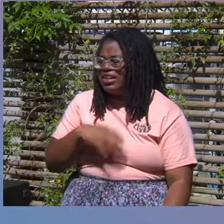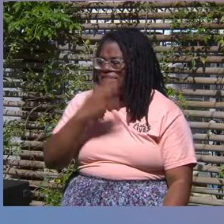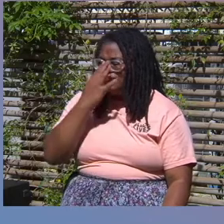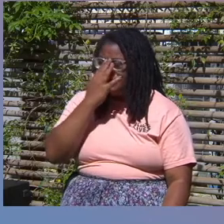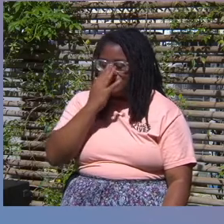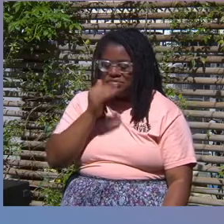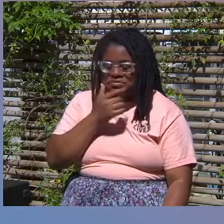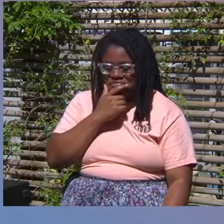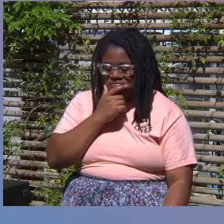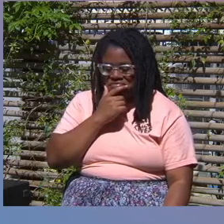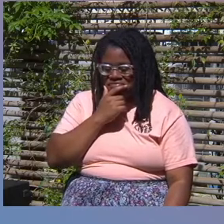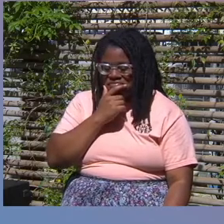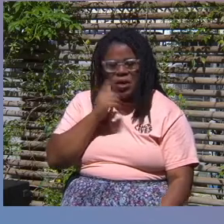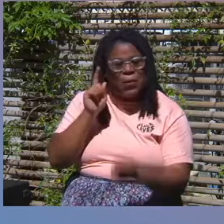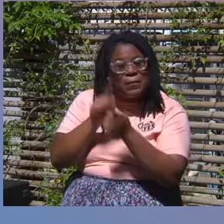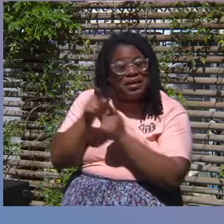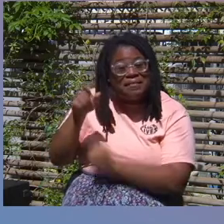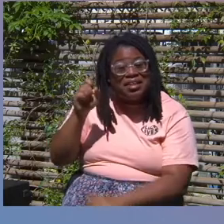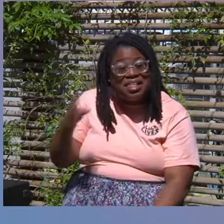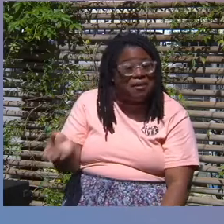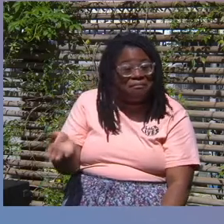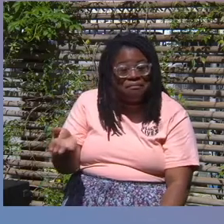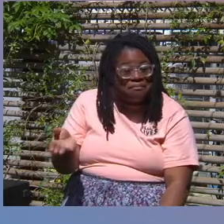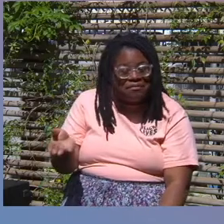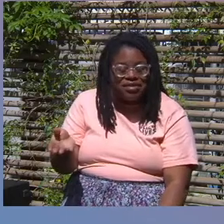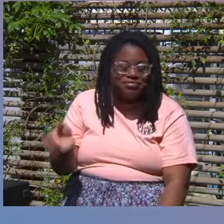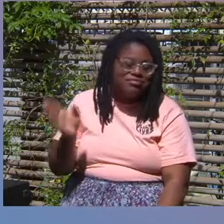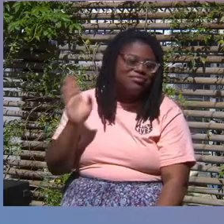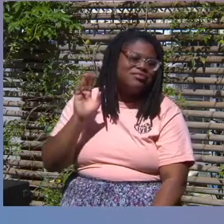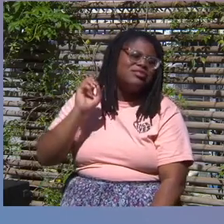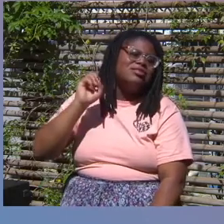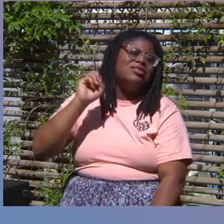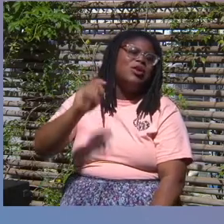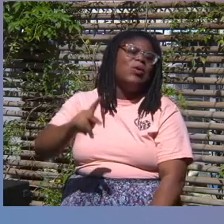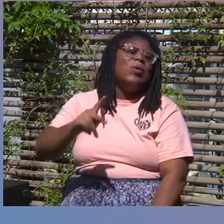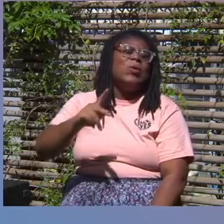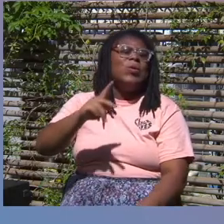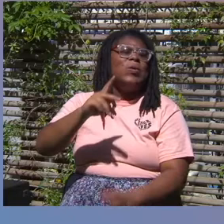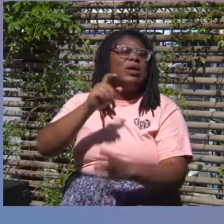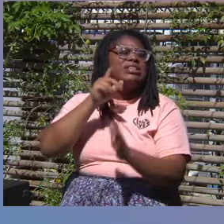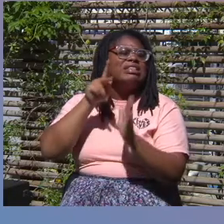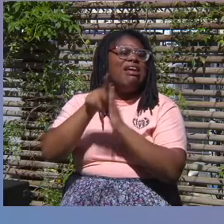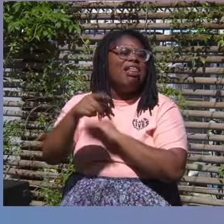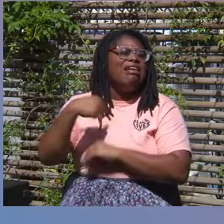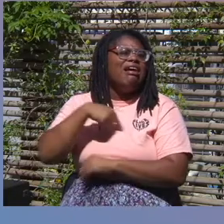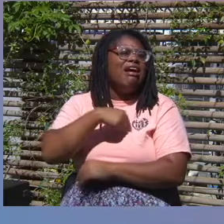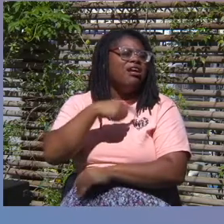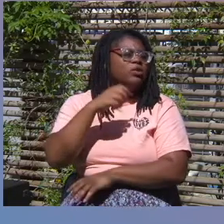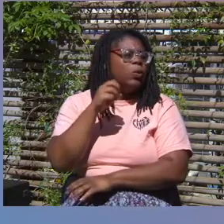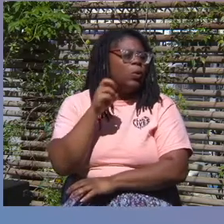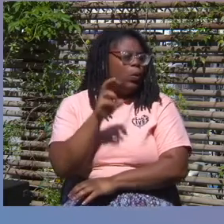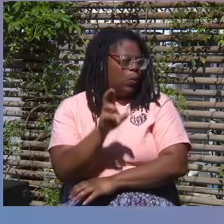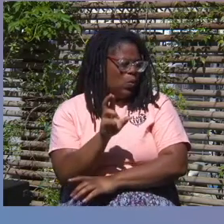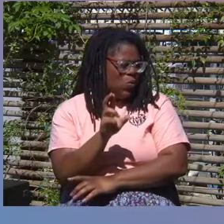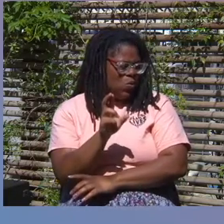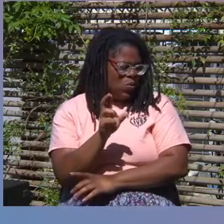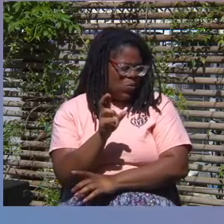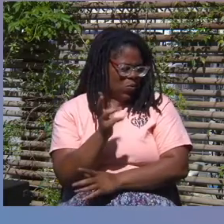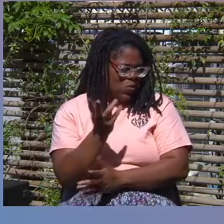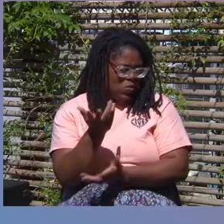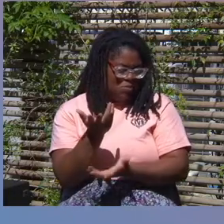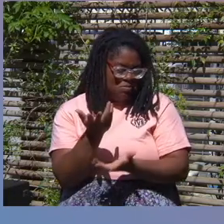Keep dancing. And we met him at a club. I said, okay, we either getting ready to get killed or we getting ready to have a